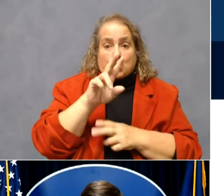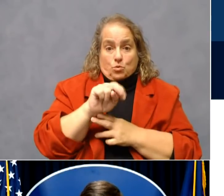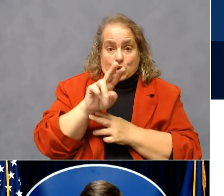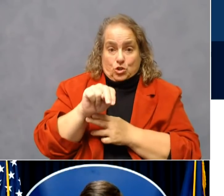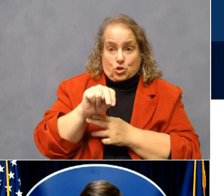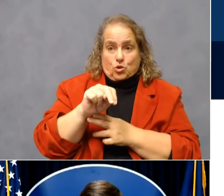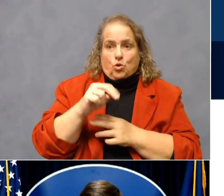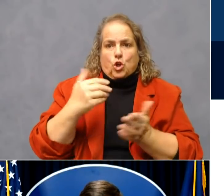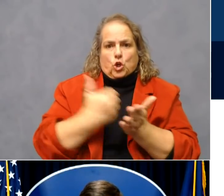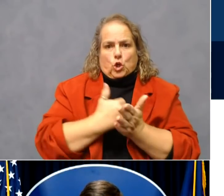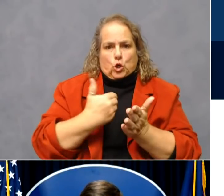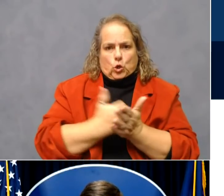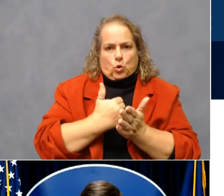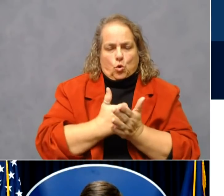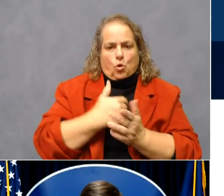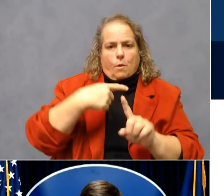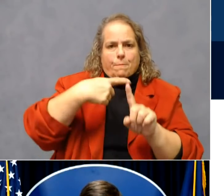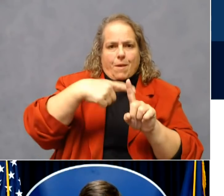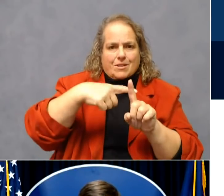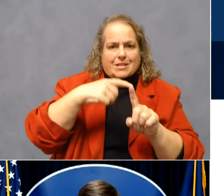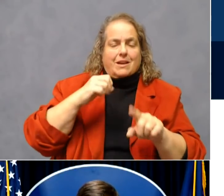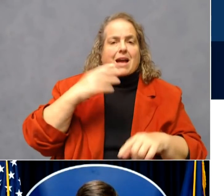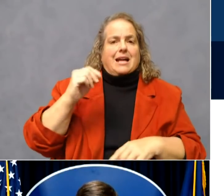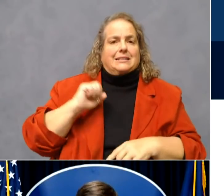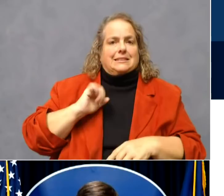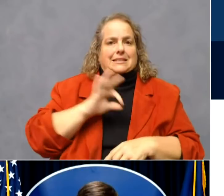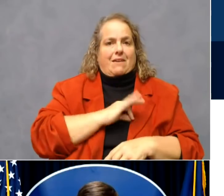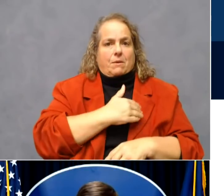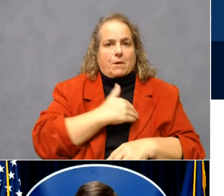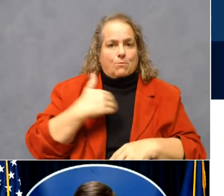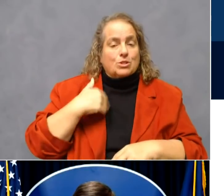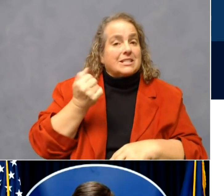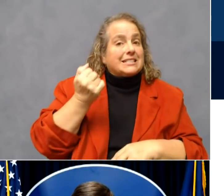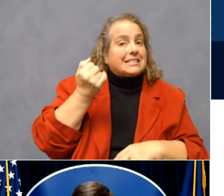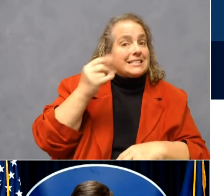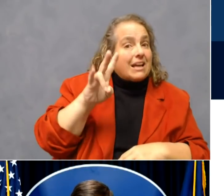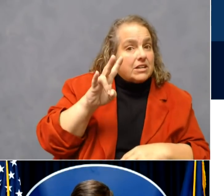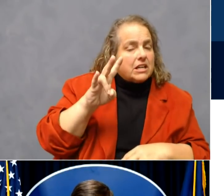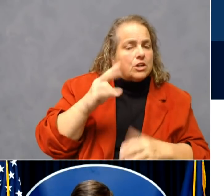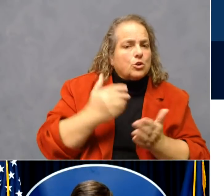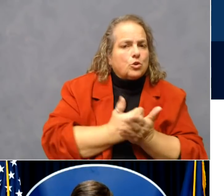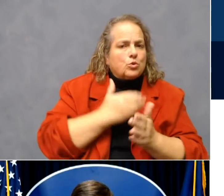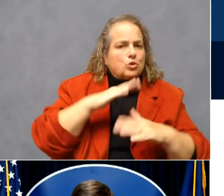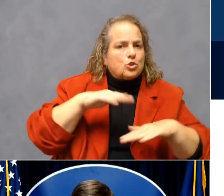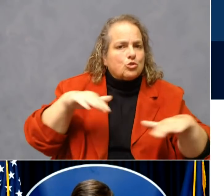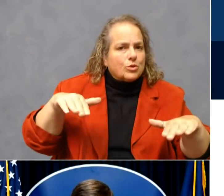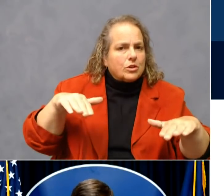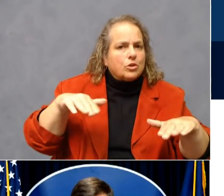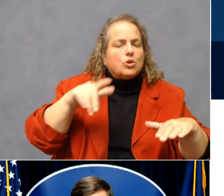22 new staff members, 17 new children testing positive.